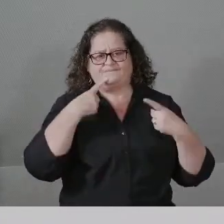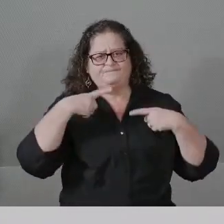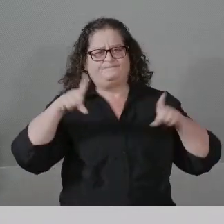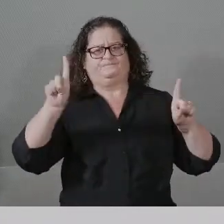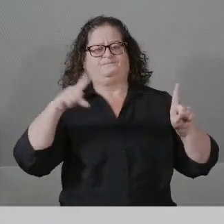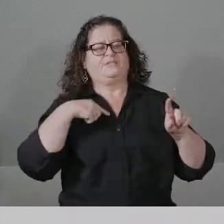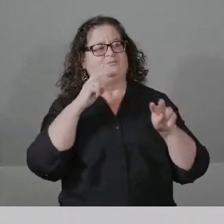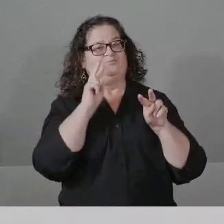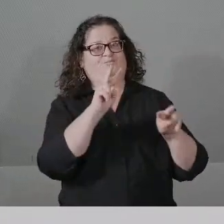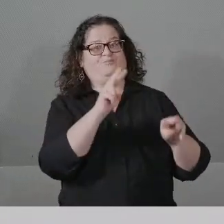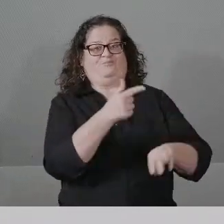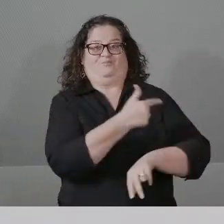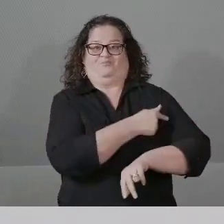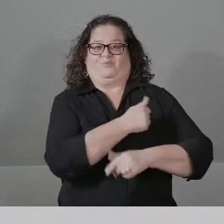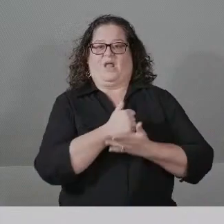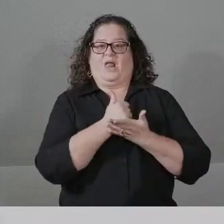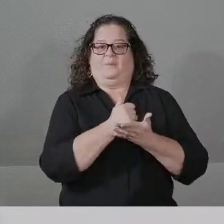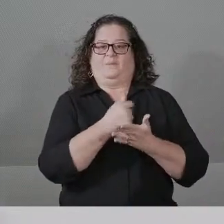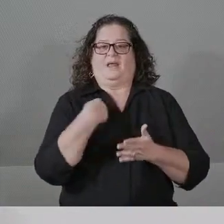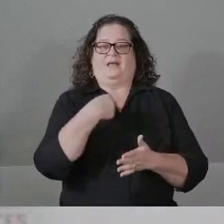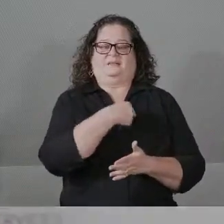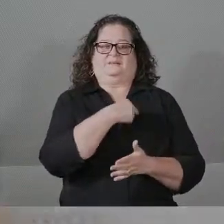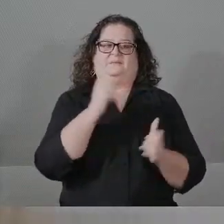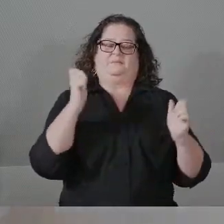help move us forward to normalcy. Thank you.